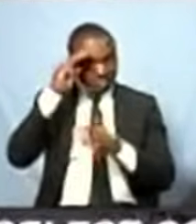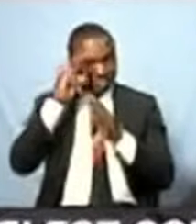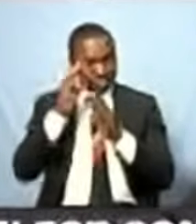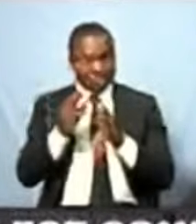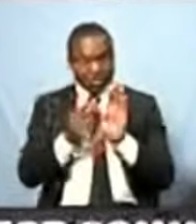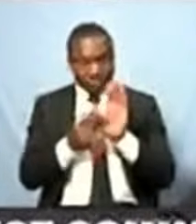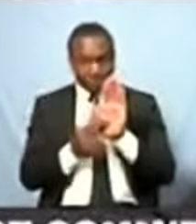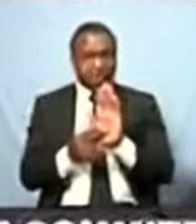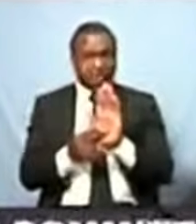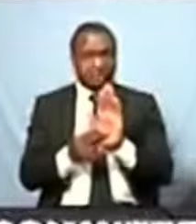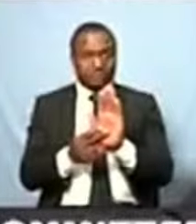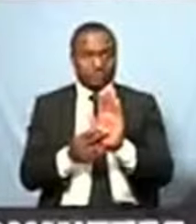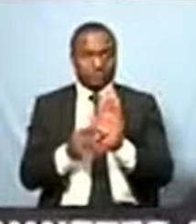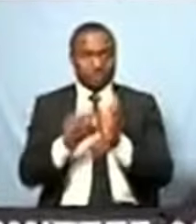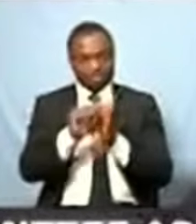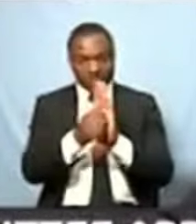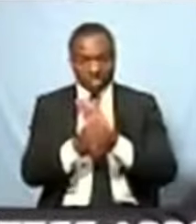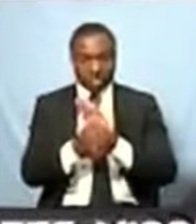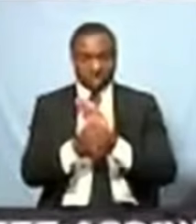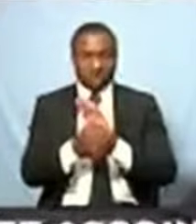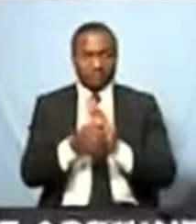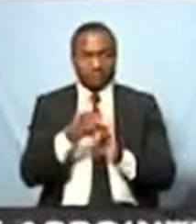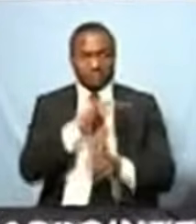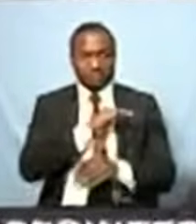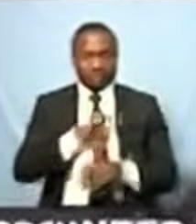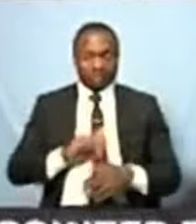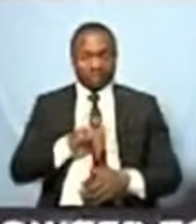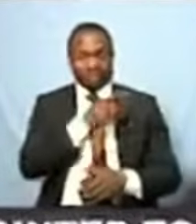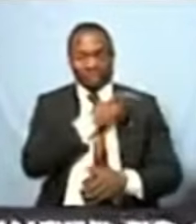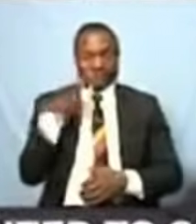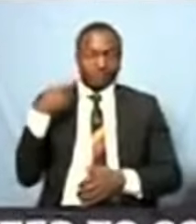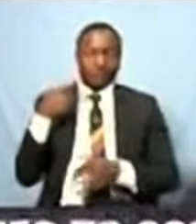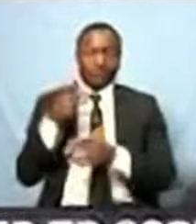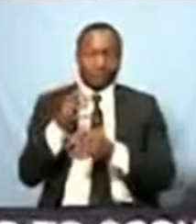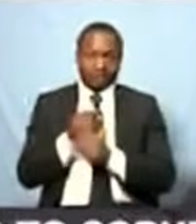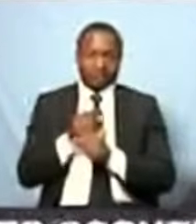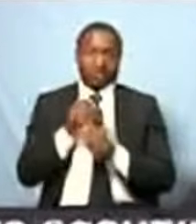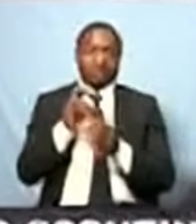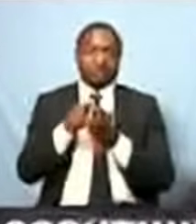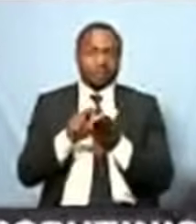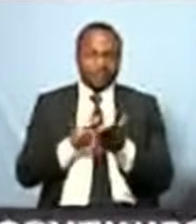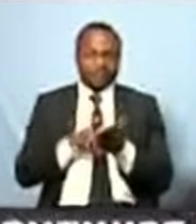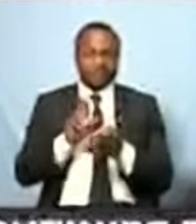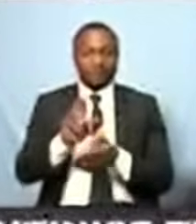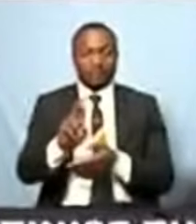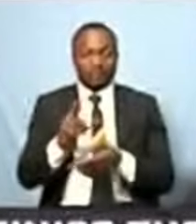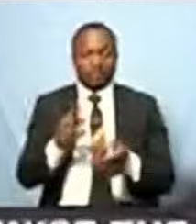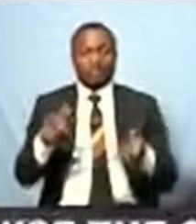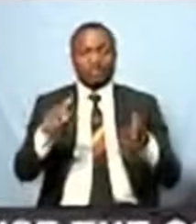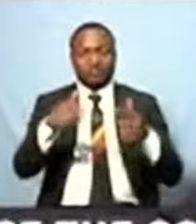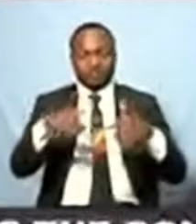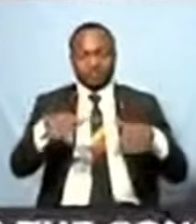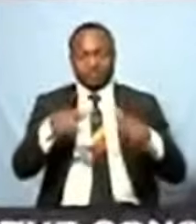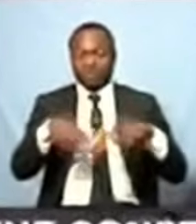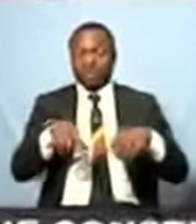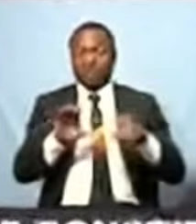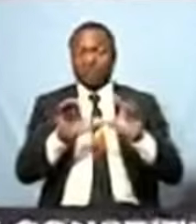prescribed by the Act. Members of Parliament will receive quarterly reports and returns from the local authority.